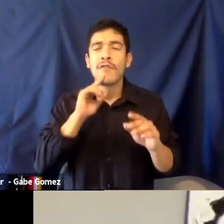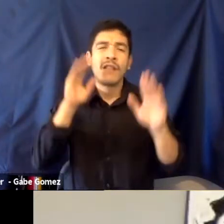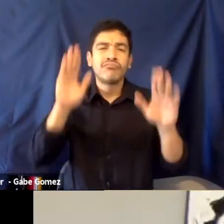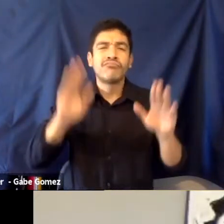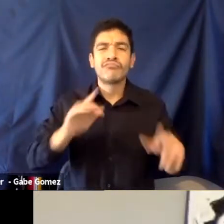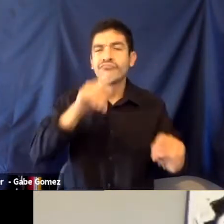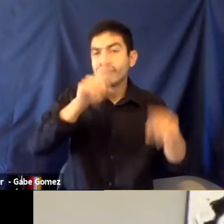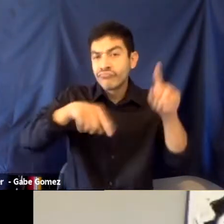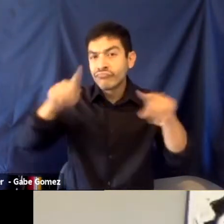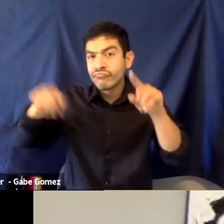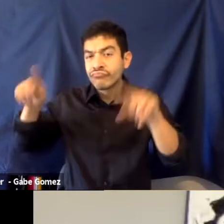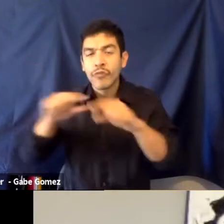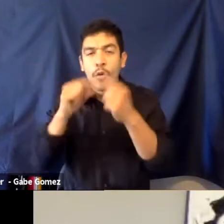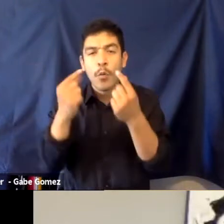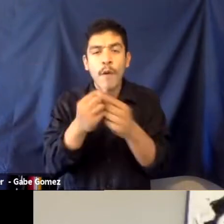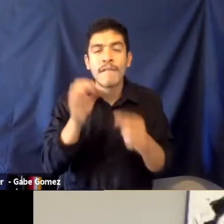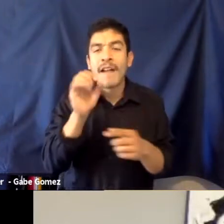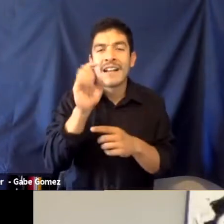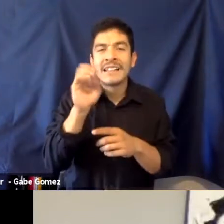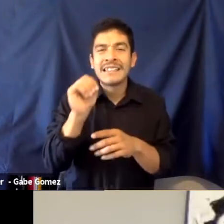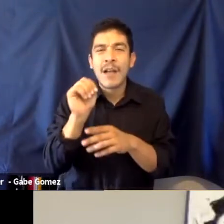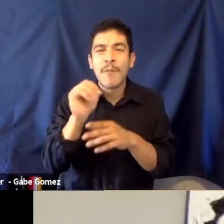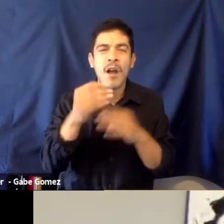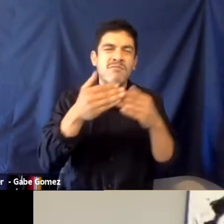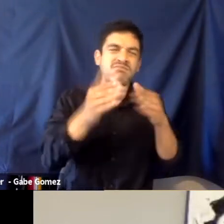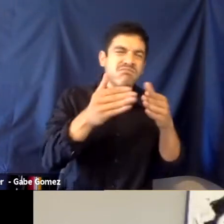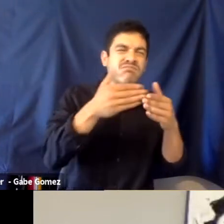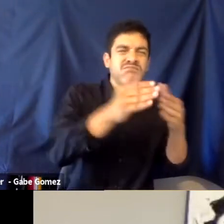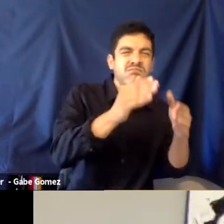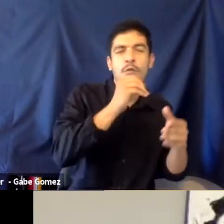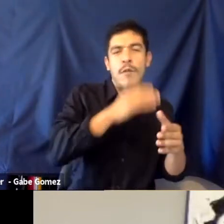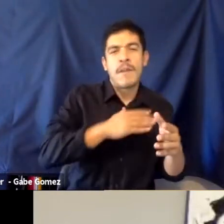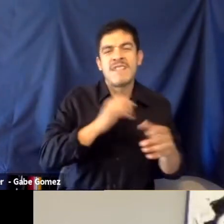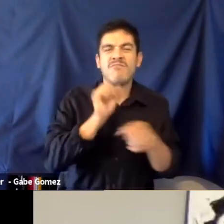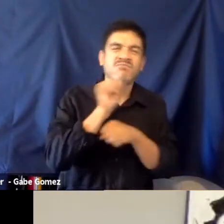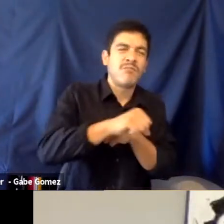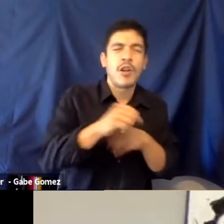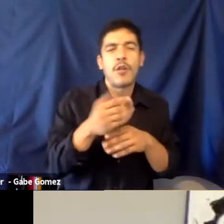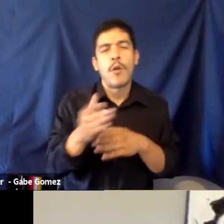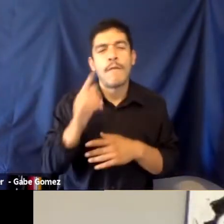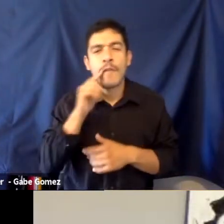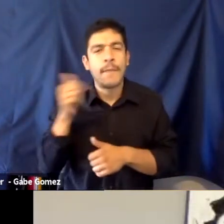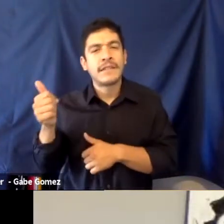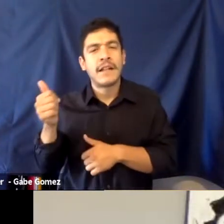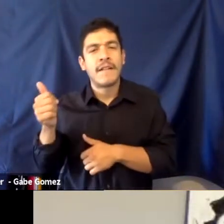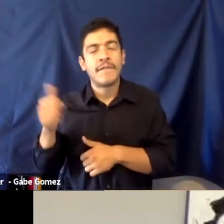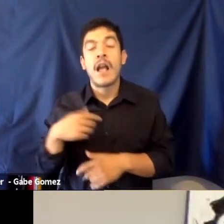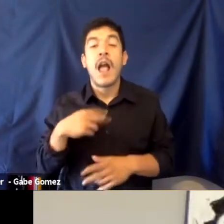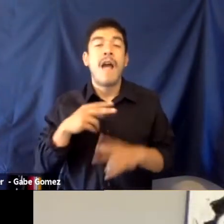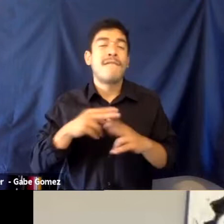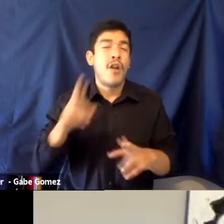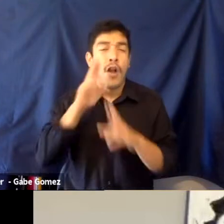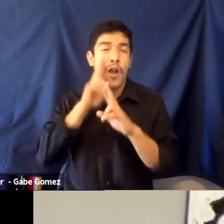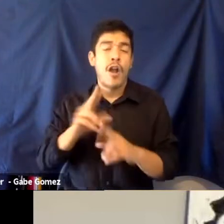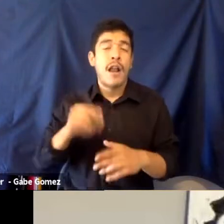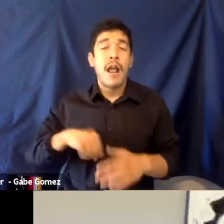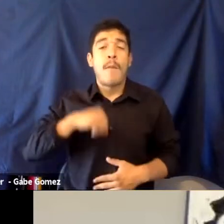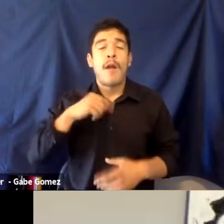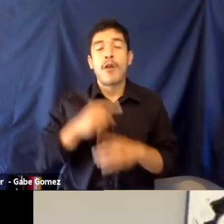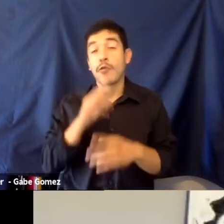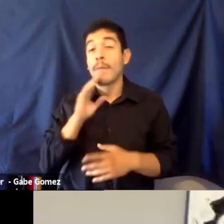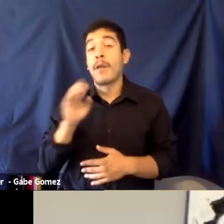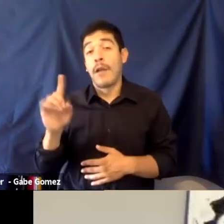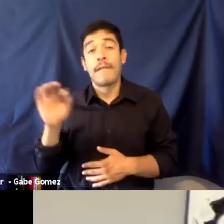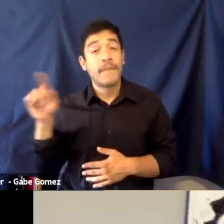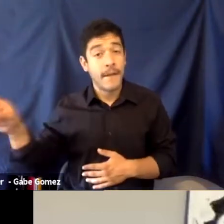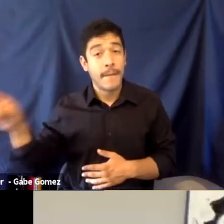female STEM trailblazers, the AAAS If Then ambassadors, of which I myself am so honored and proud to be one of. And